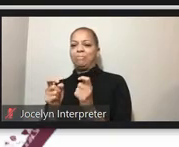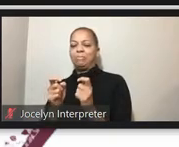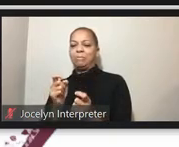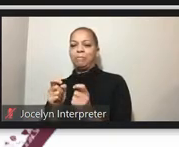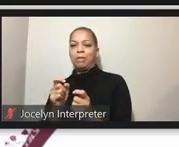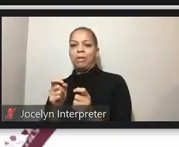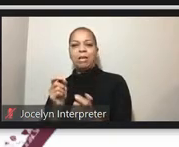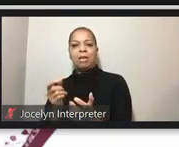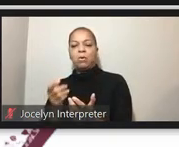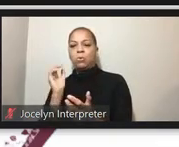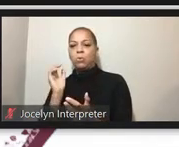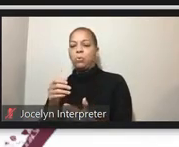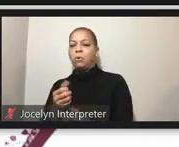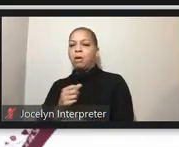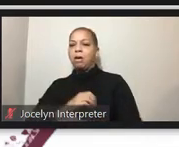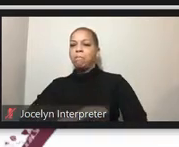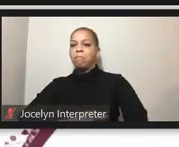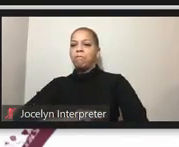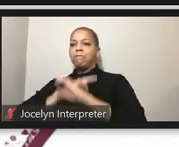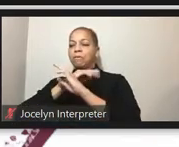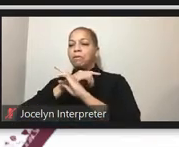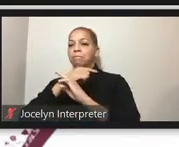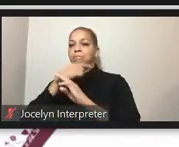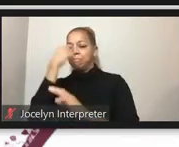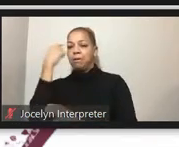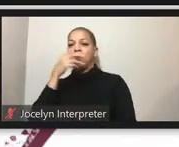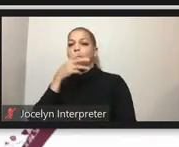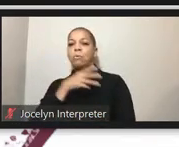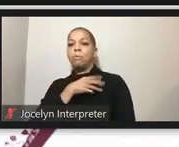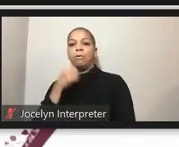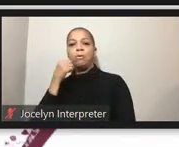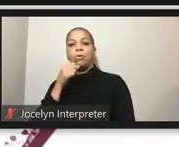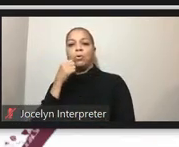and girls from being seen as embodied beings with subjectivity.